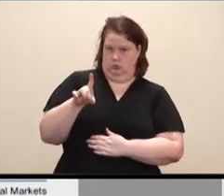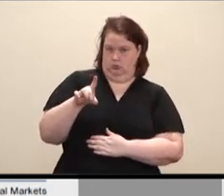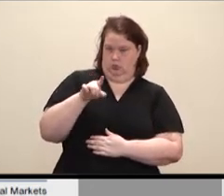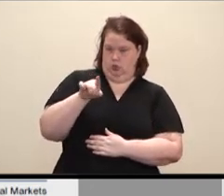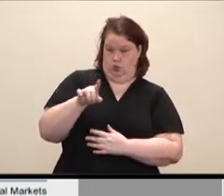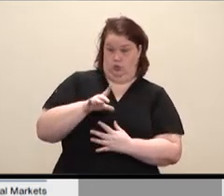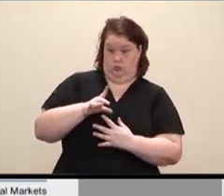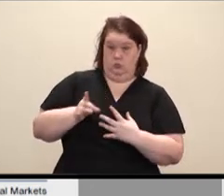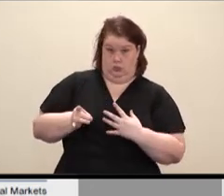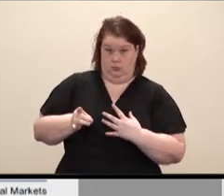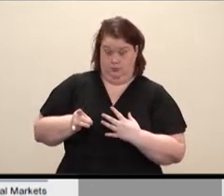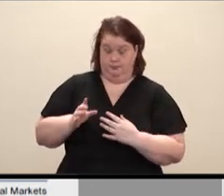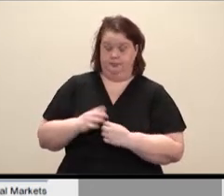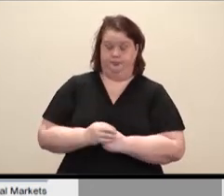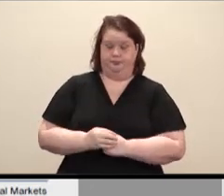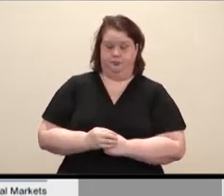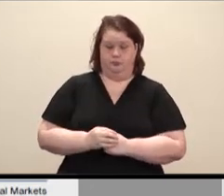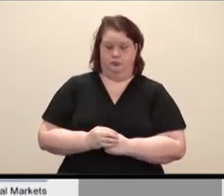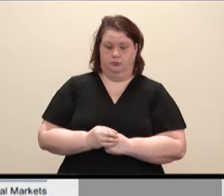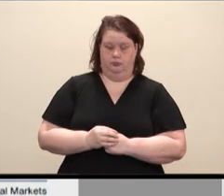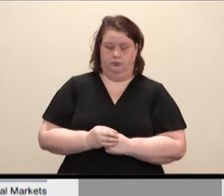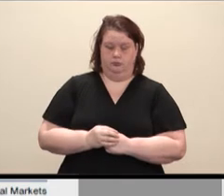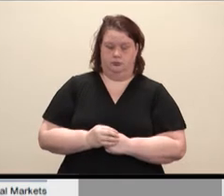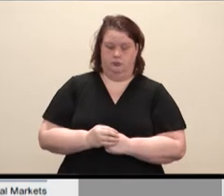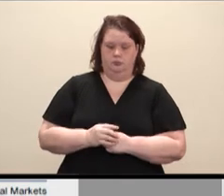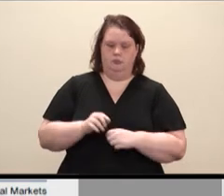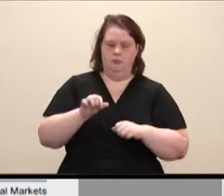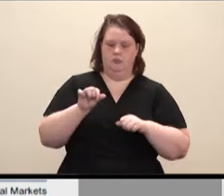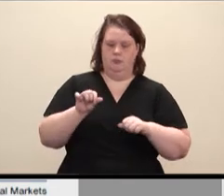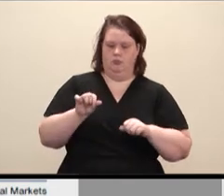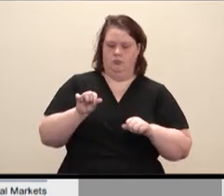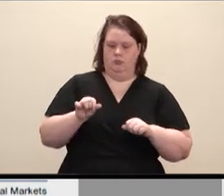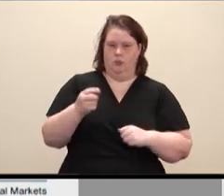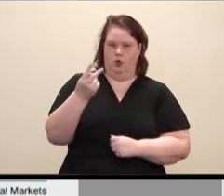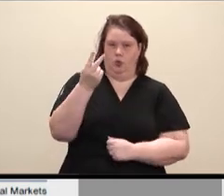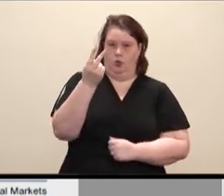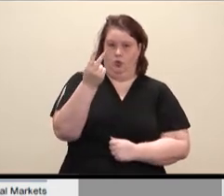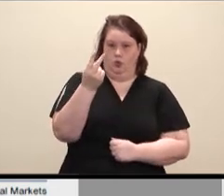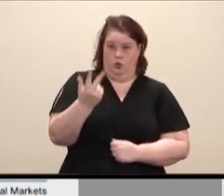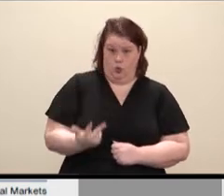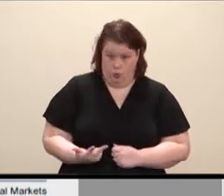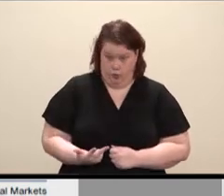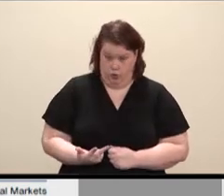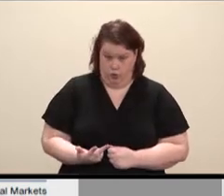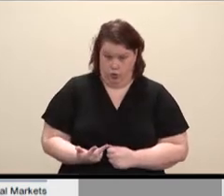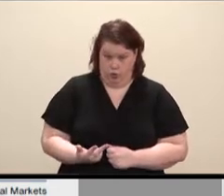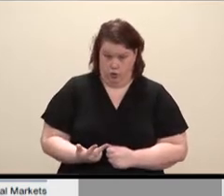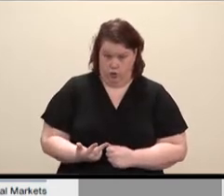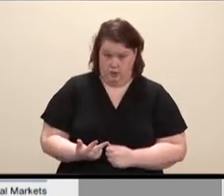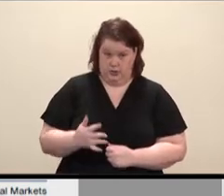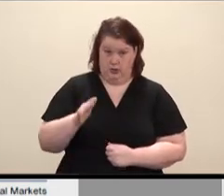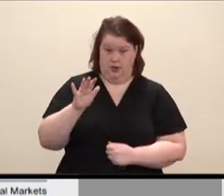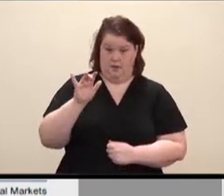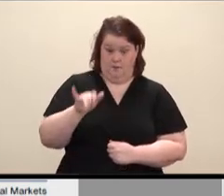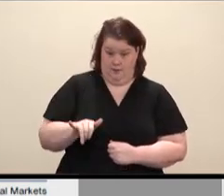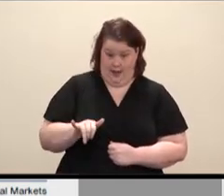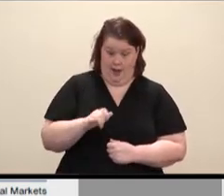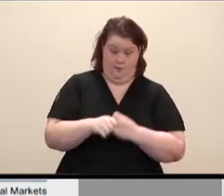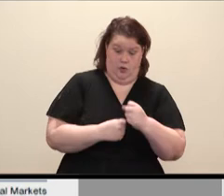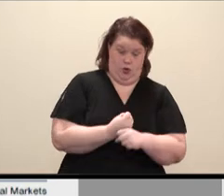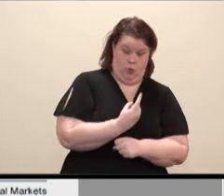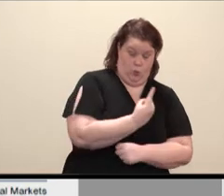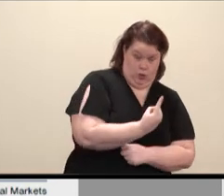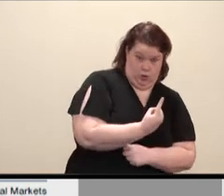you chose, that you would probably issue about 2/3 of that voted authority in year 1 and come back in year